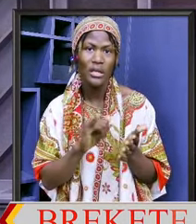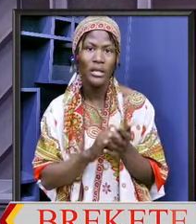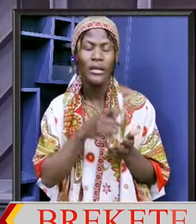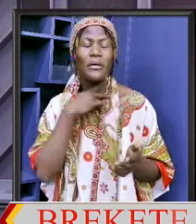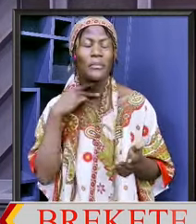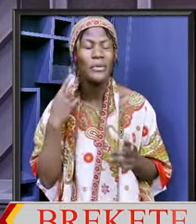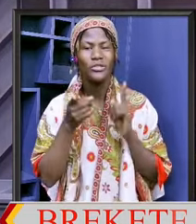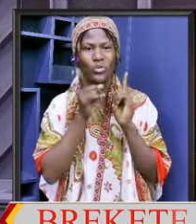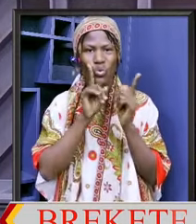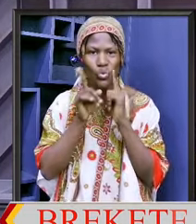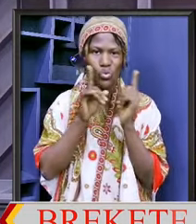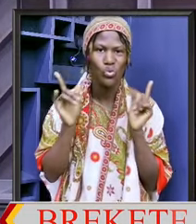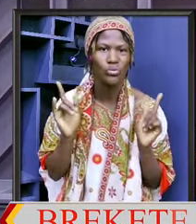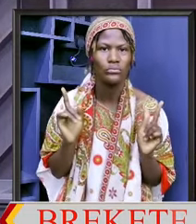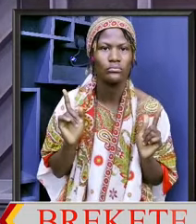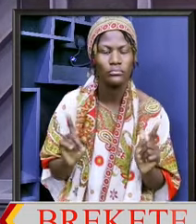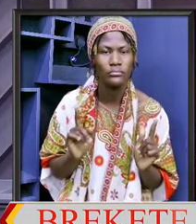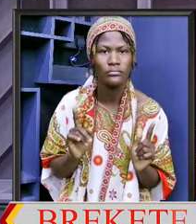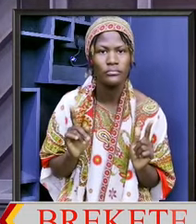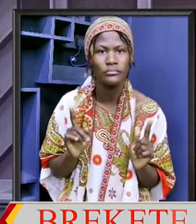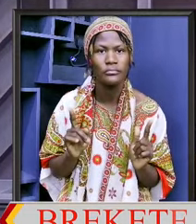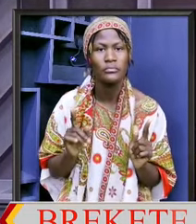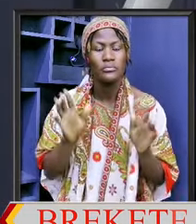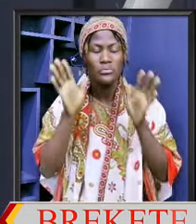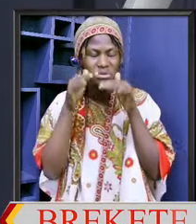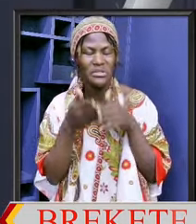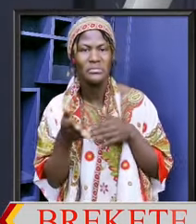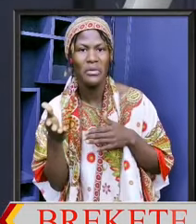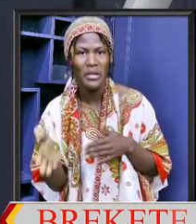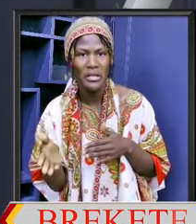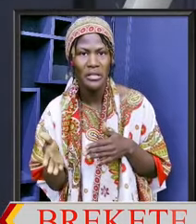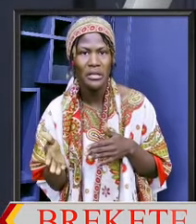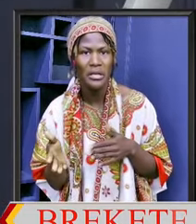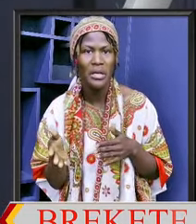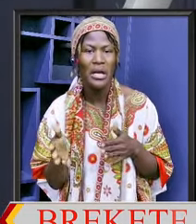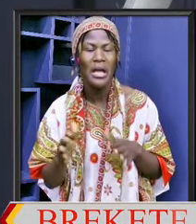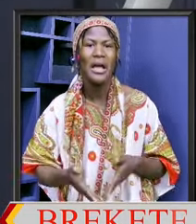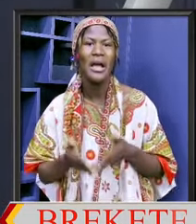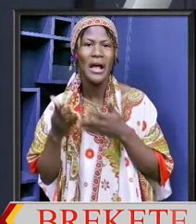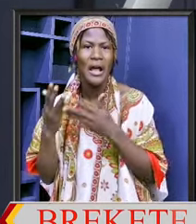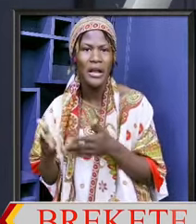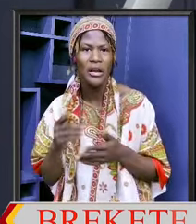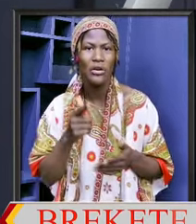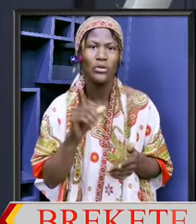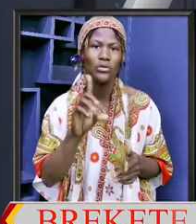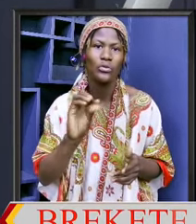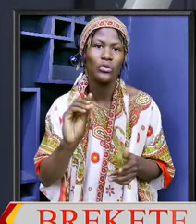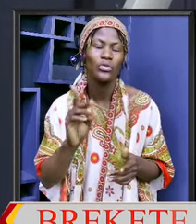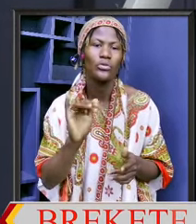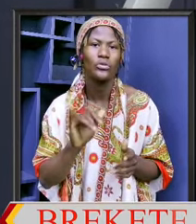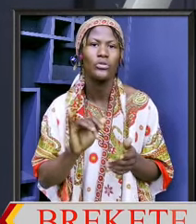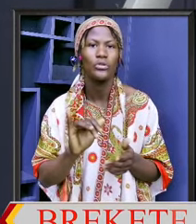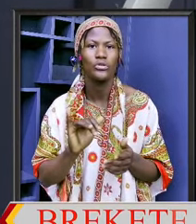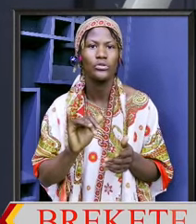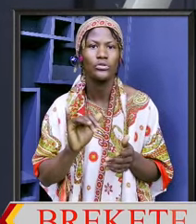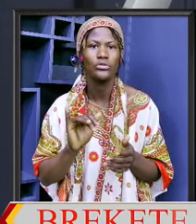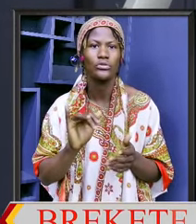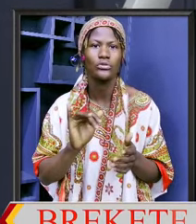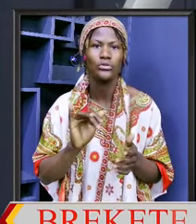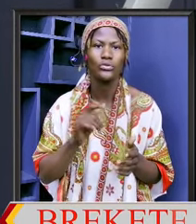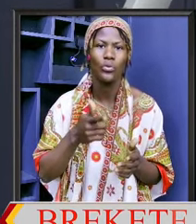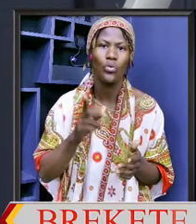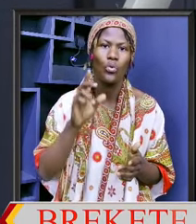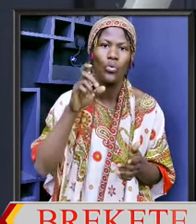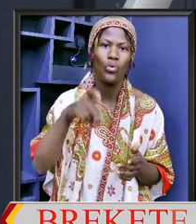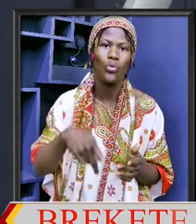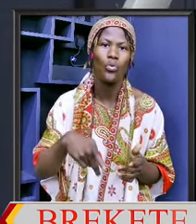pastor talk. Some Muslims, they carry the glorious Quran. They read word for word the day